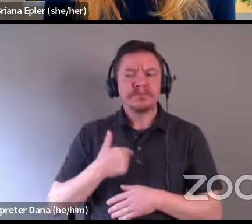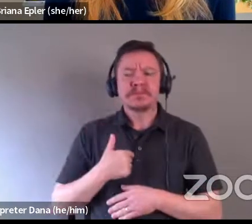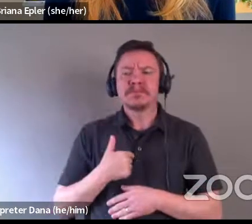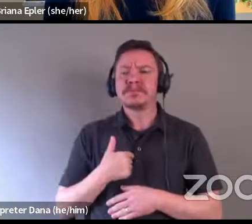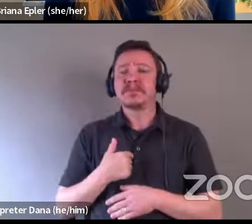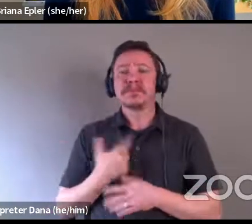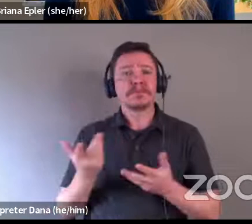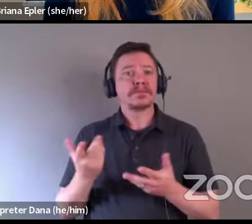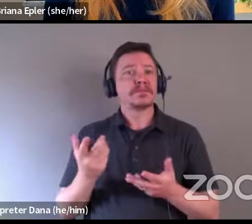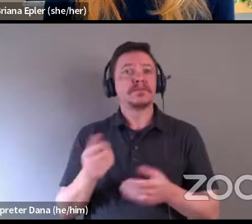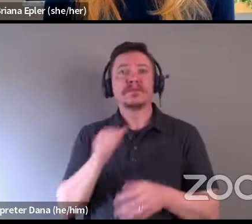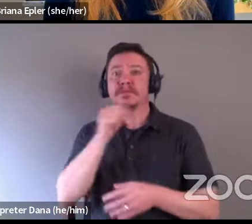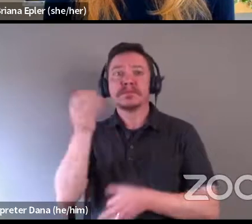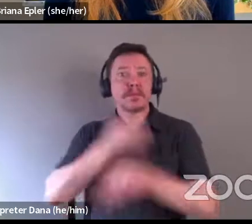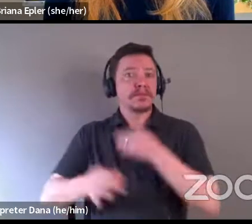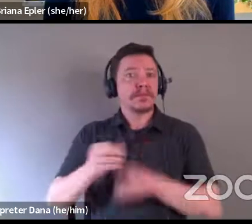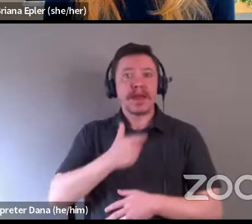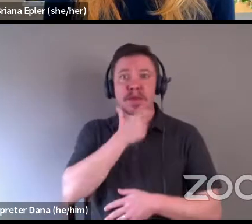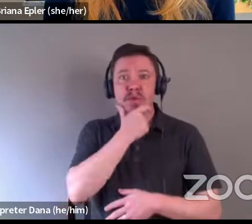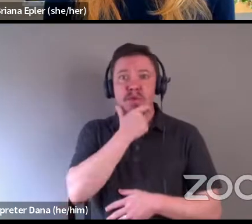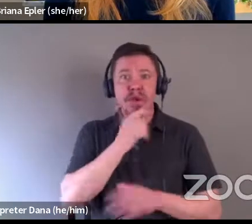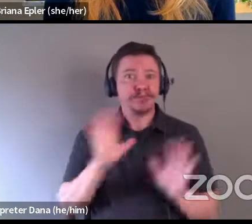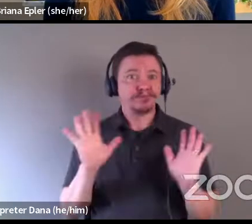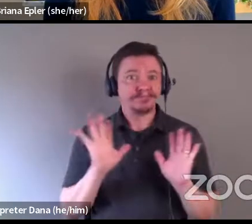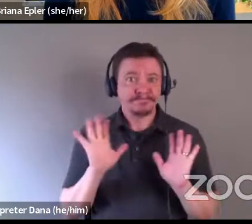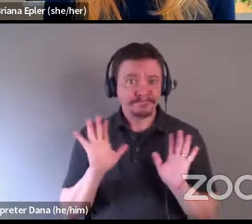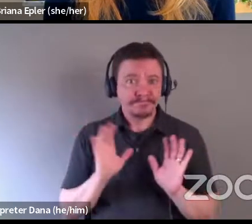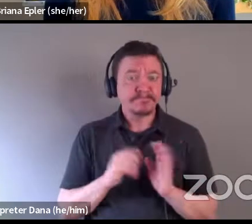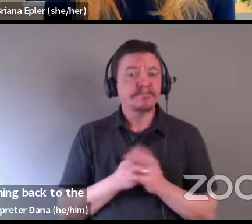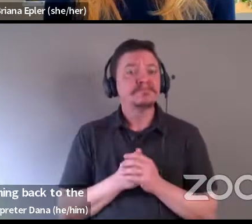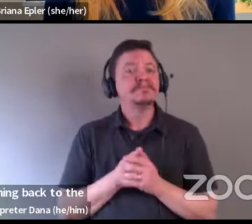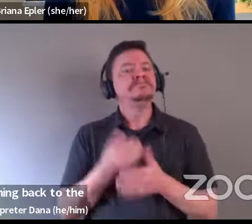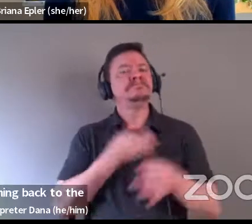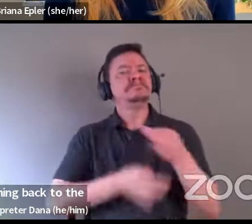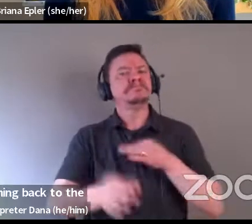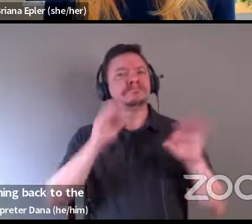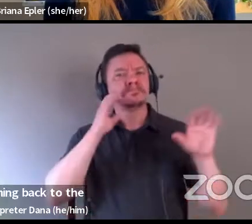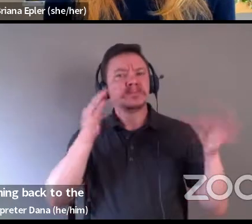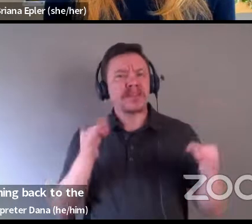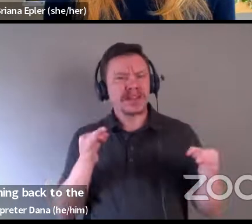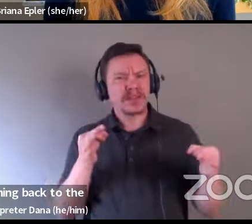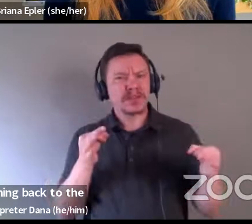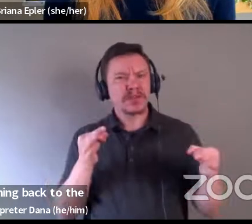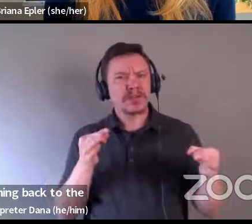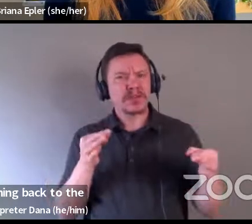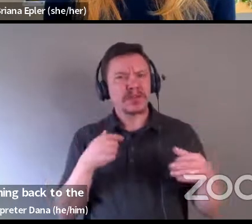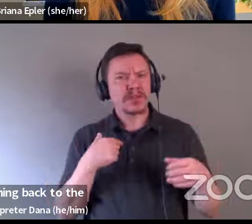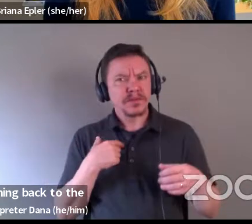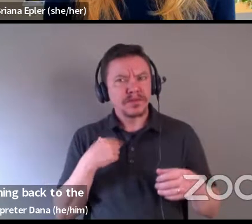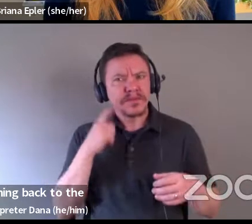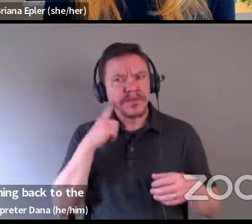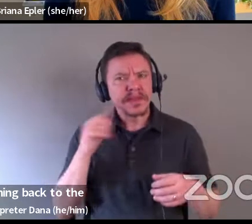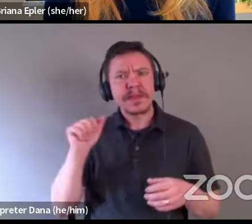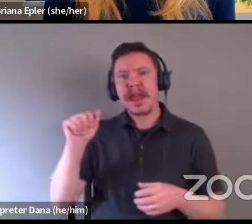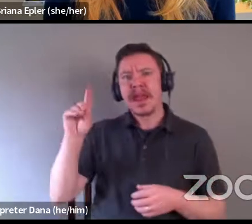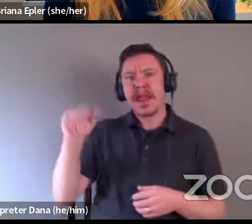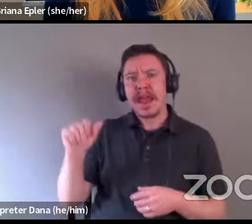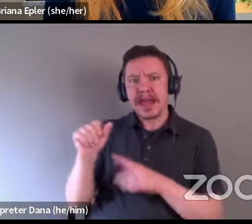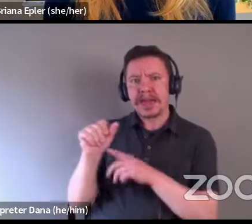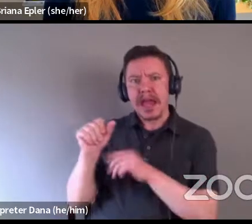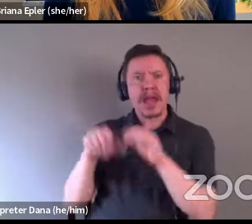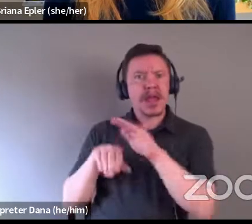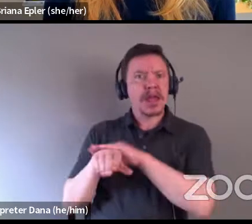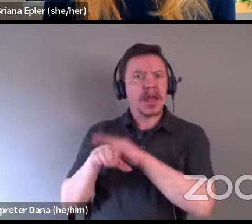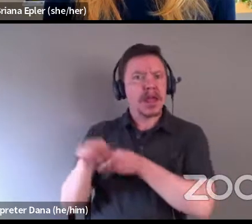of coming back to the UK, I decided, I think because of the ADA and access